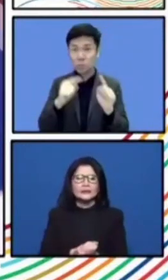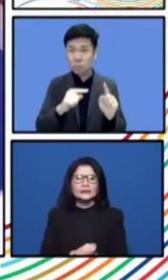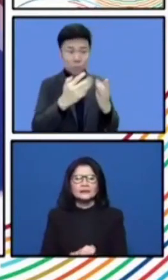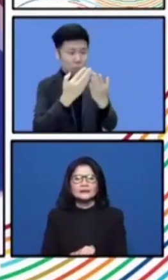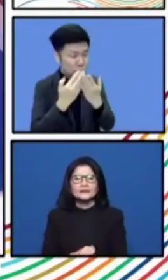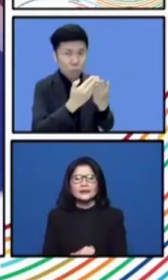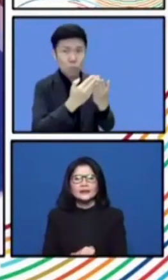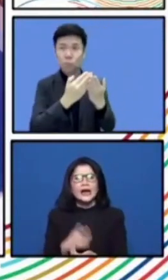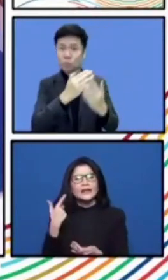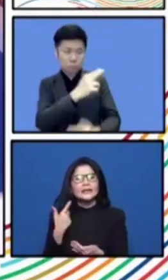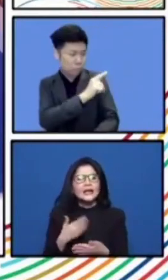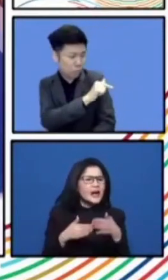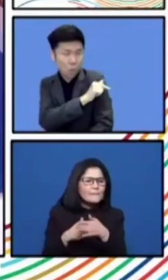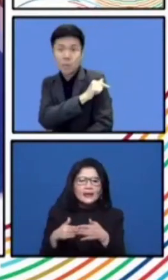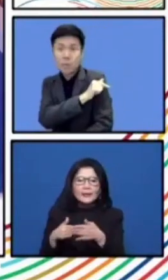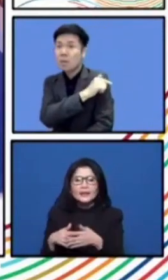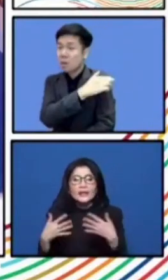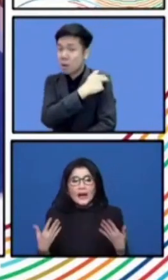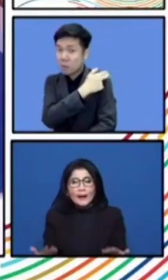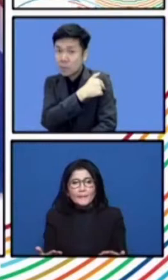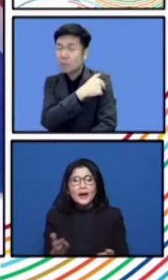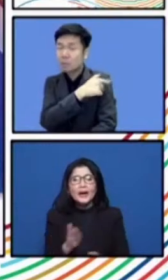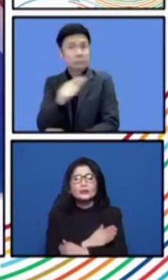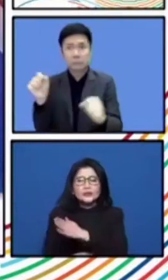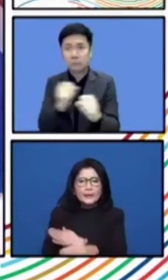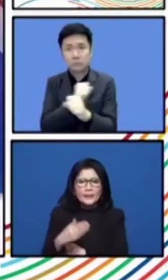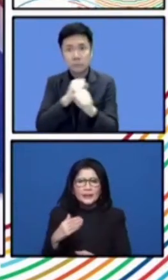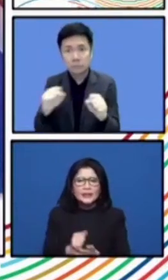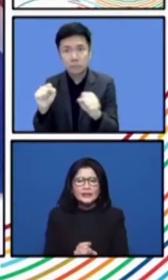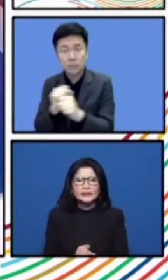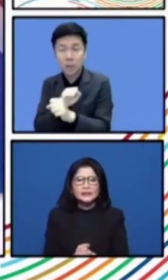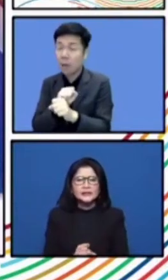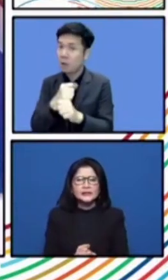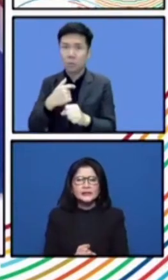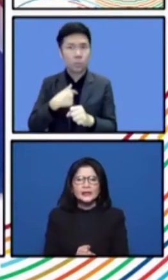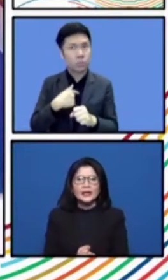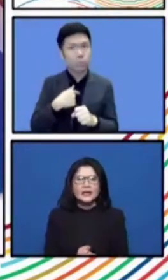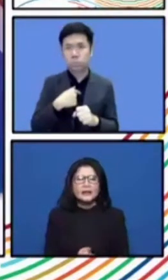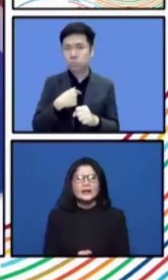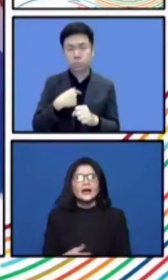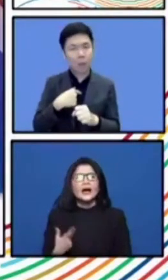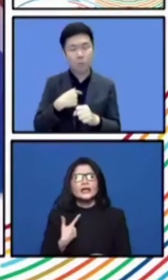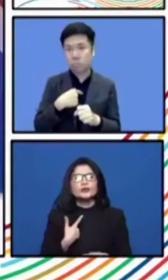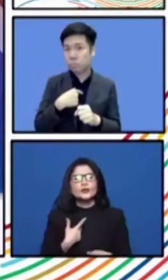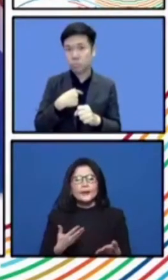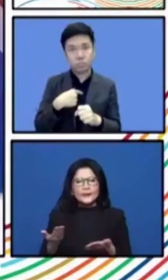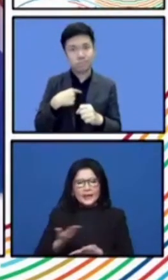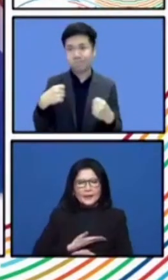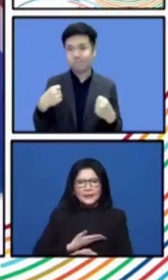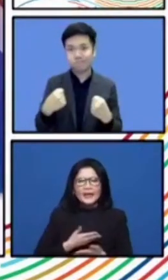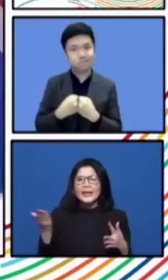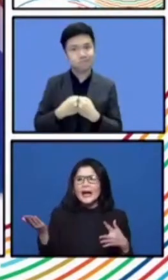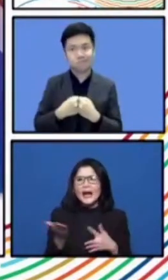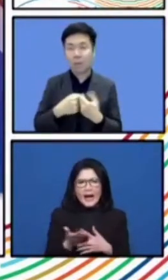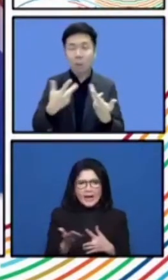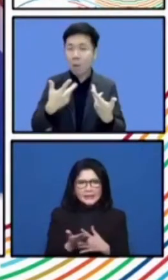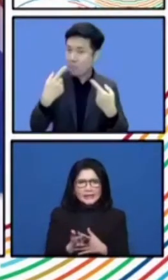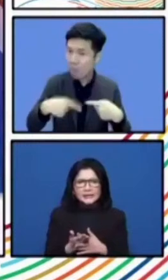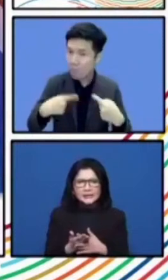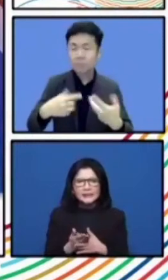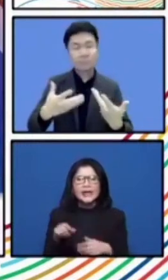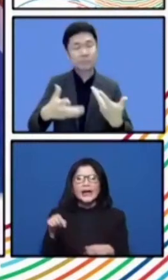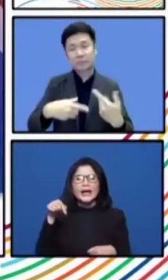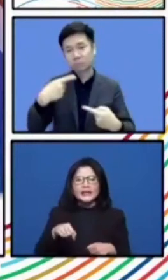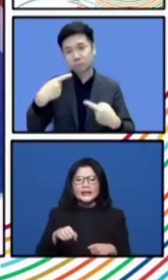especially the therapeutic services posed huge challenges for the first time in the history of Maldives online Therapy